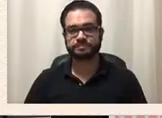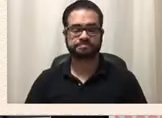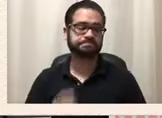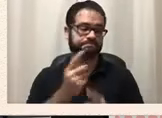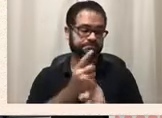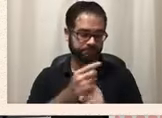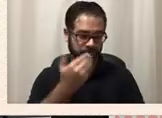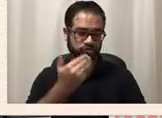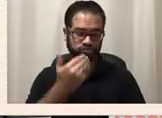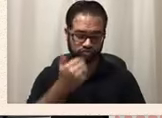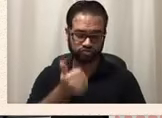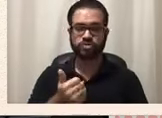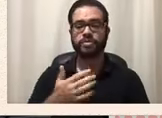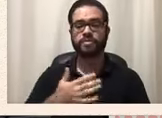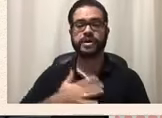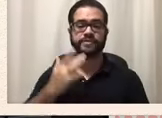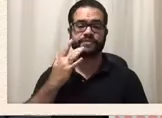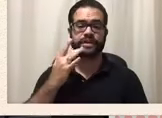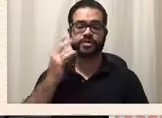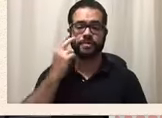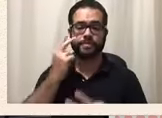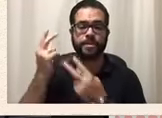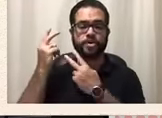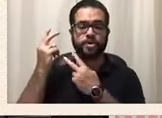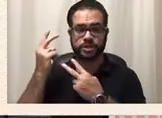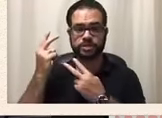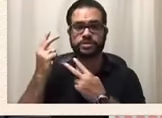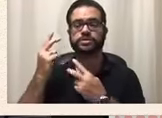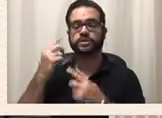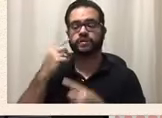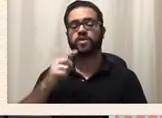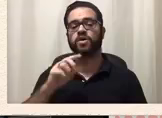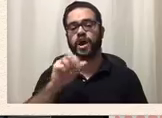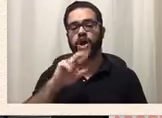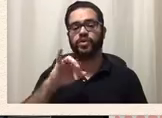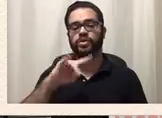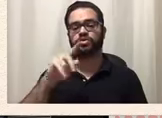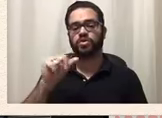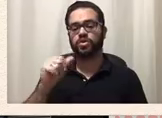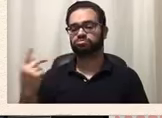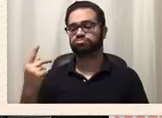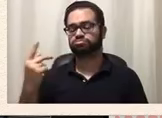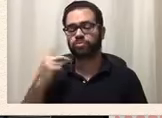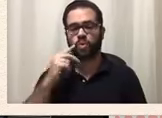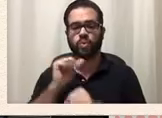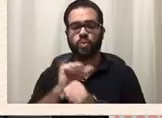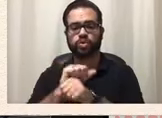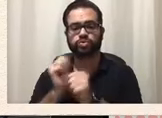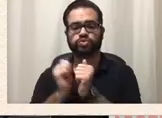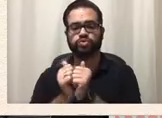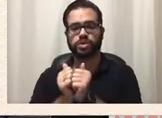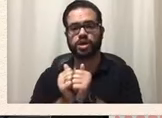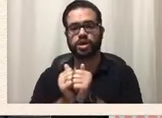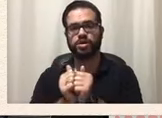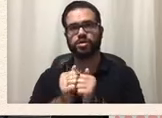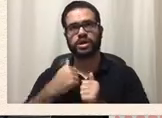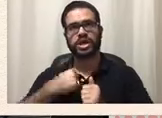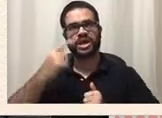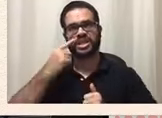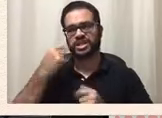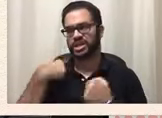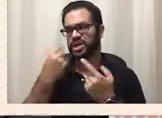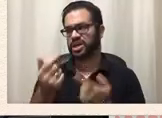favorite memories of Arizona and I tag teaming was for the last, I think, 3 years, we've been able